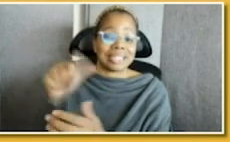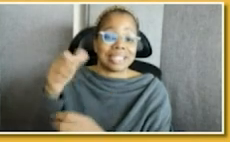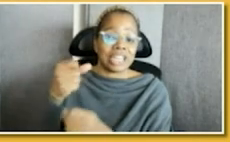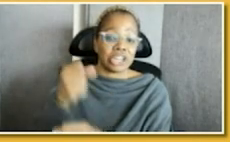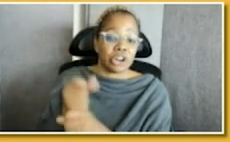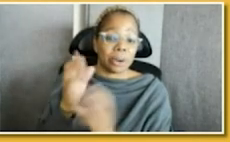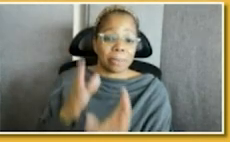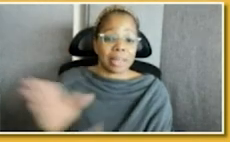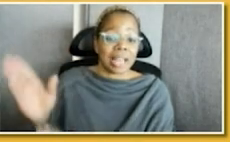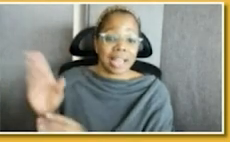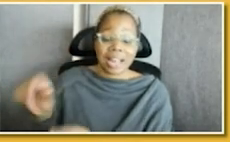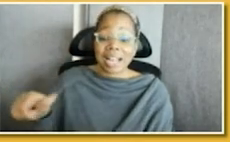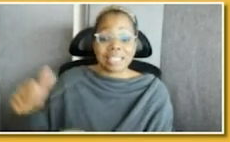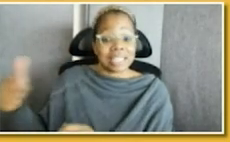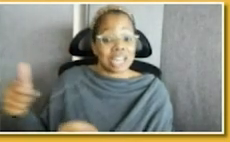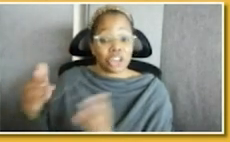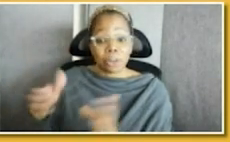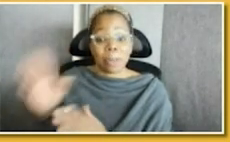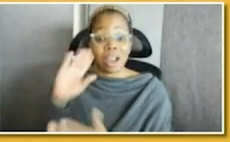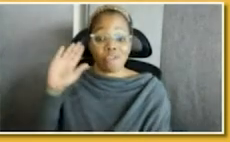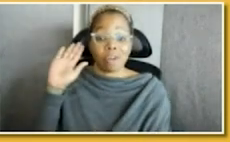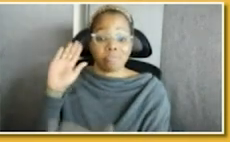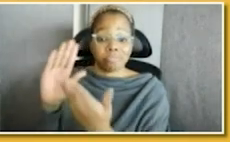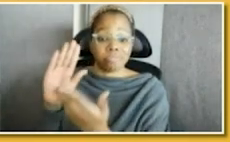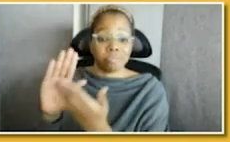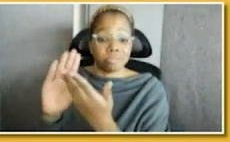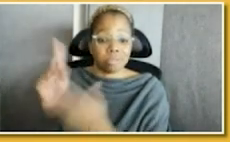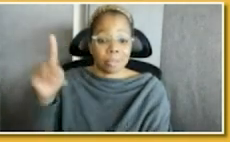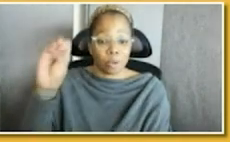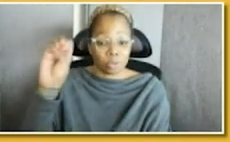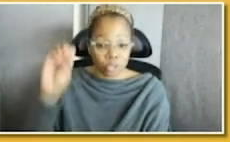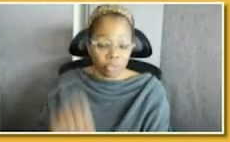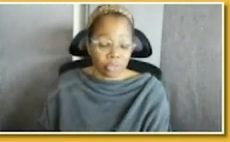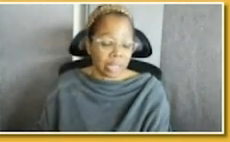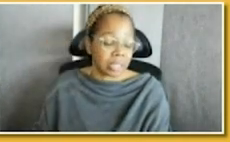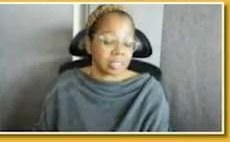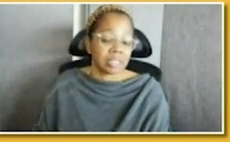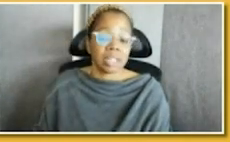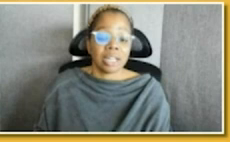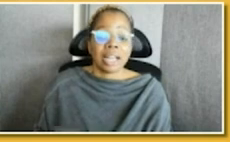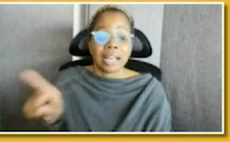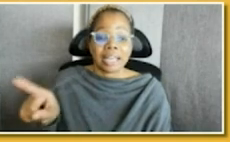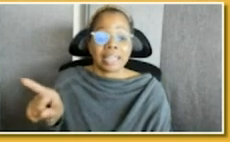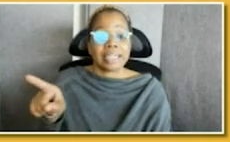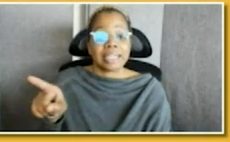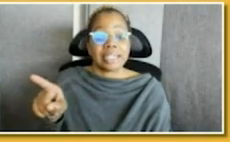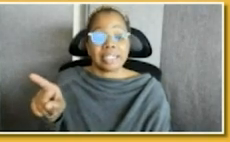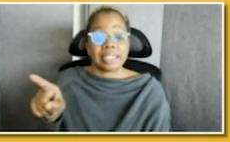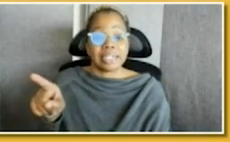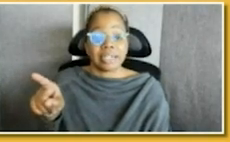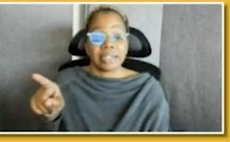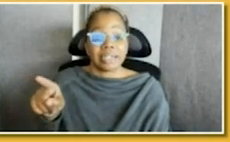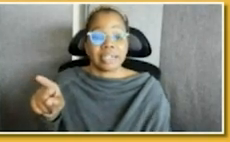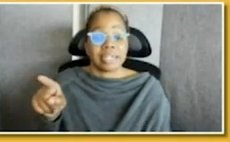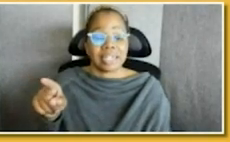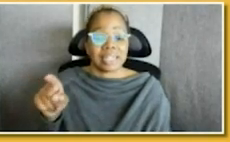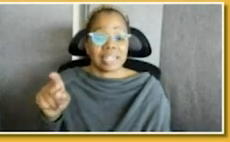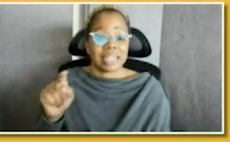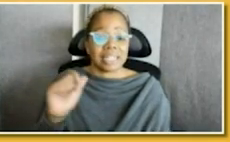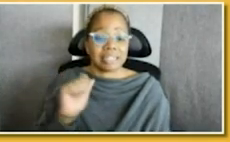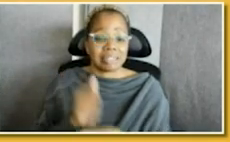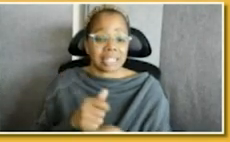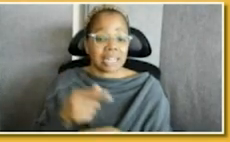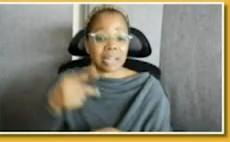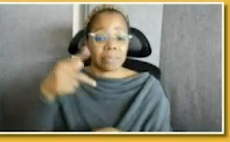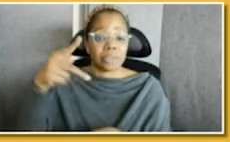slash and burn plan. And he's, you know, putting into this law, which this Postal Reform Act, basically